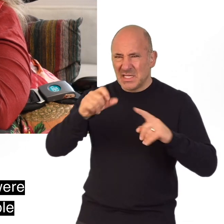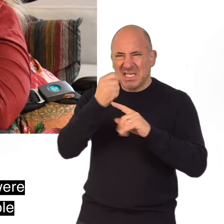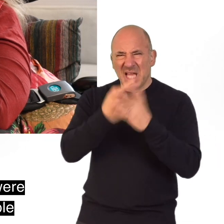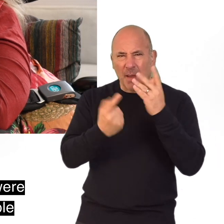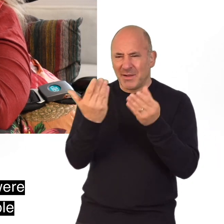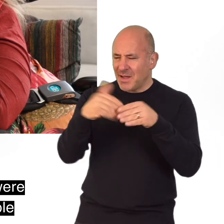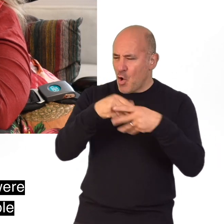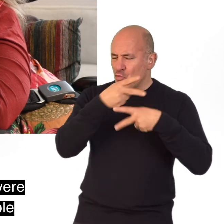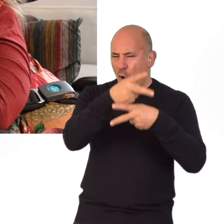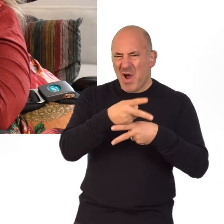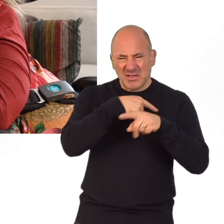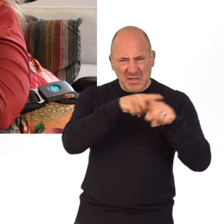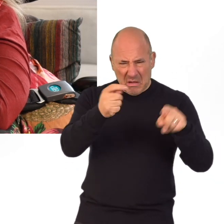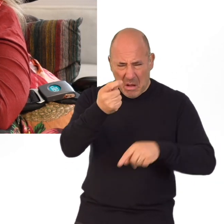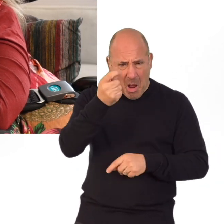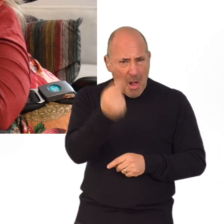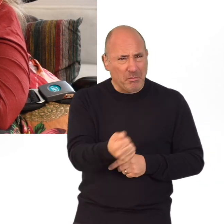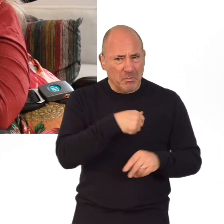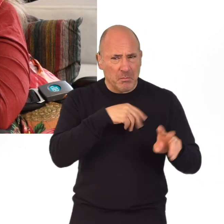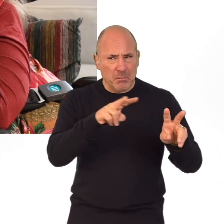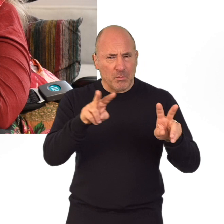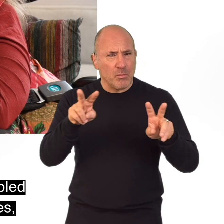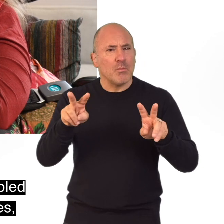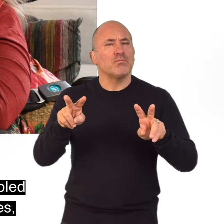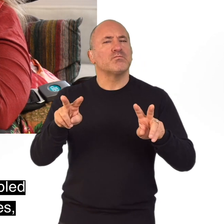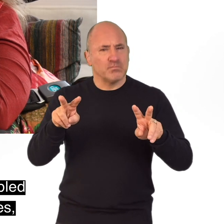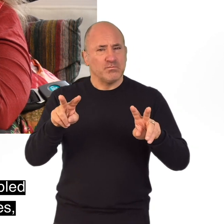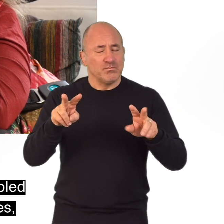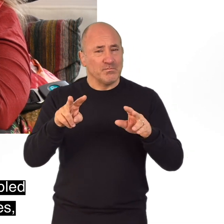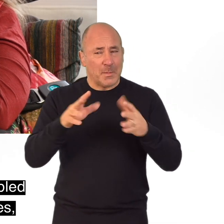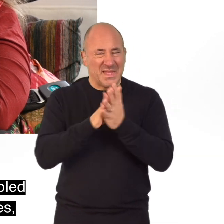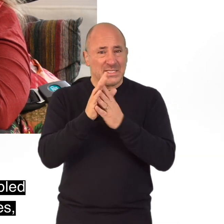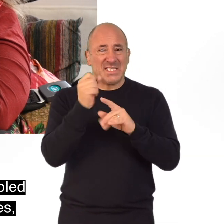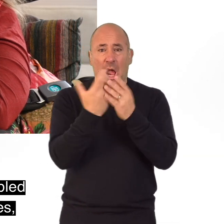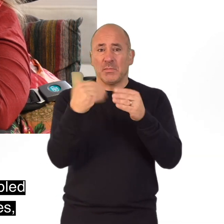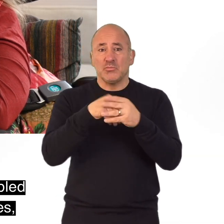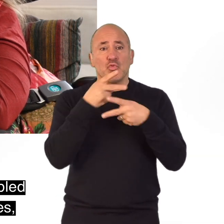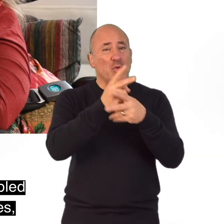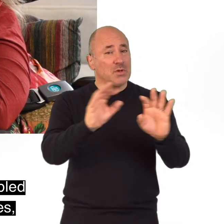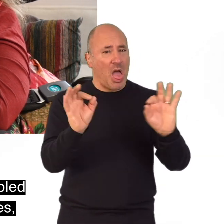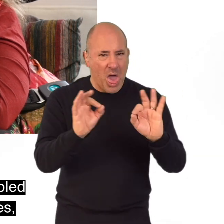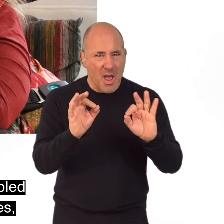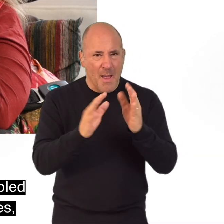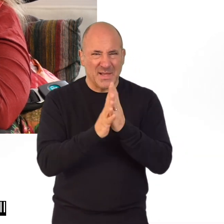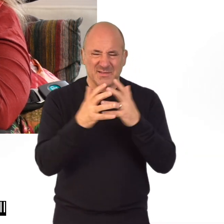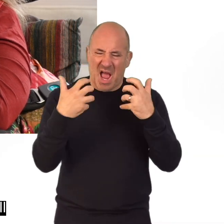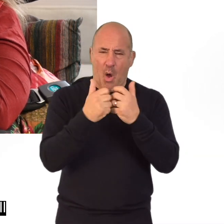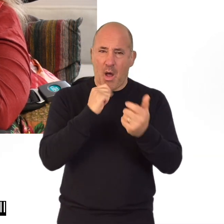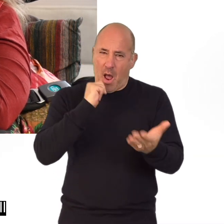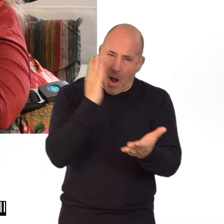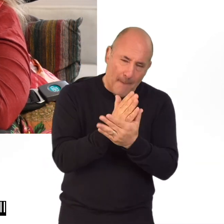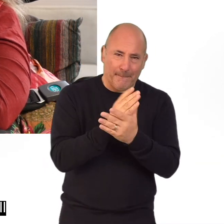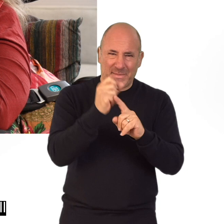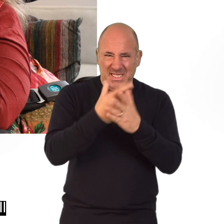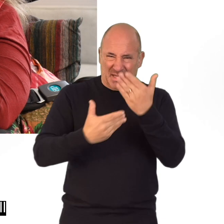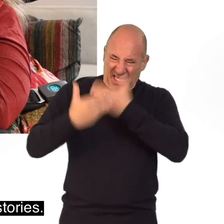very few disabled people in curatorial roles. And without having disabled people in curatorial roles, it's really